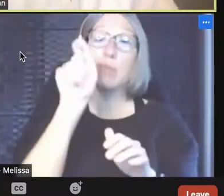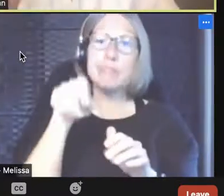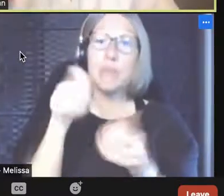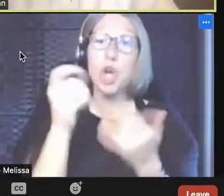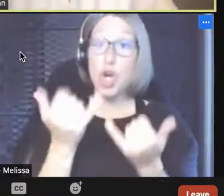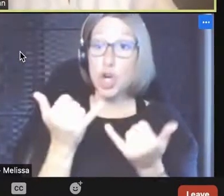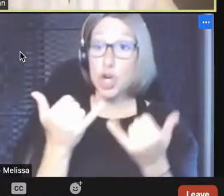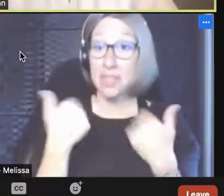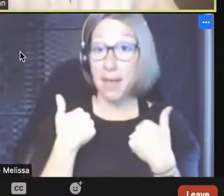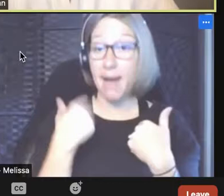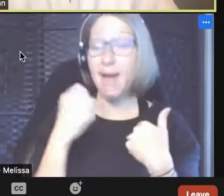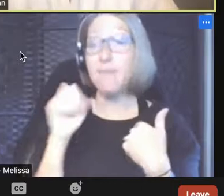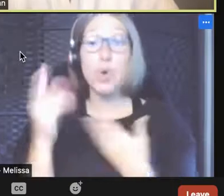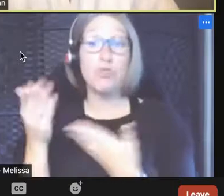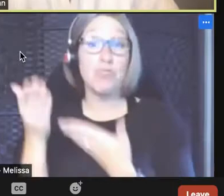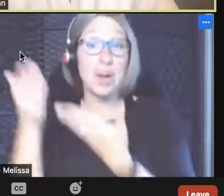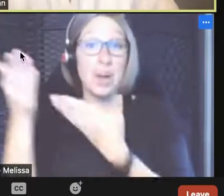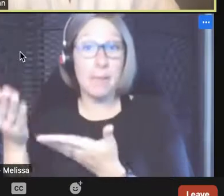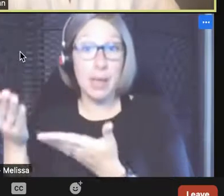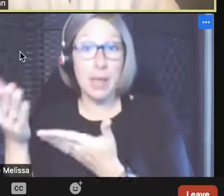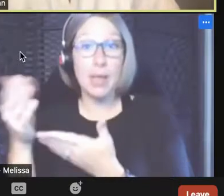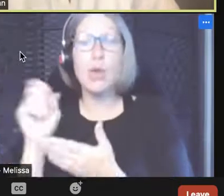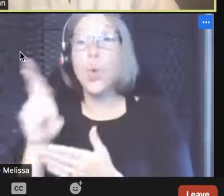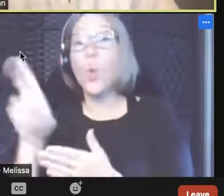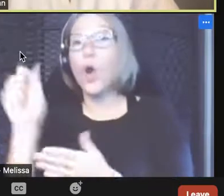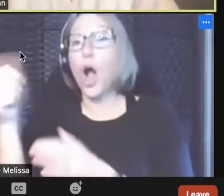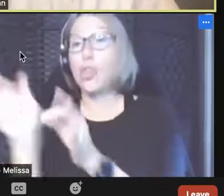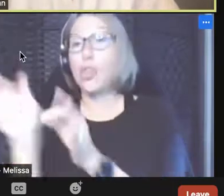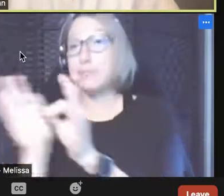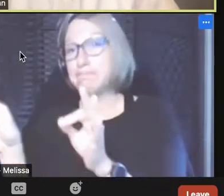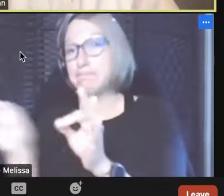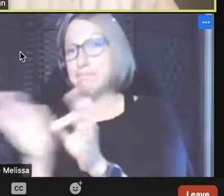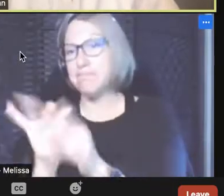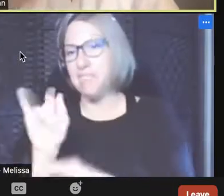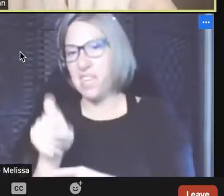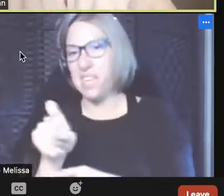place, recommended, and some others if they're not already there.